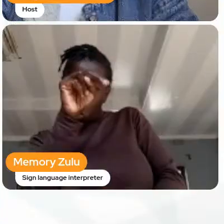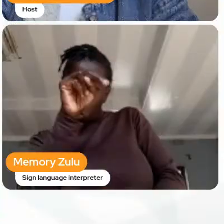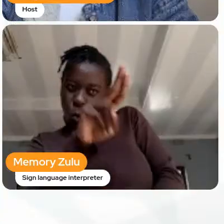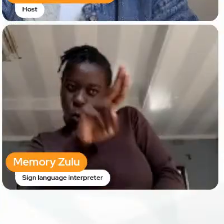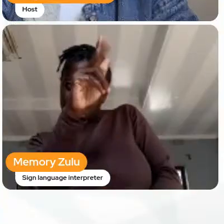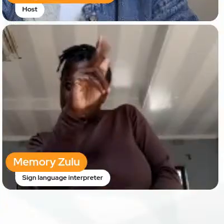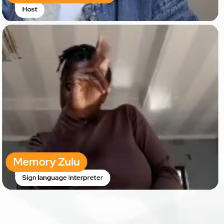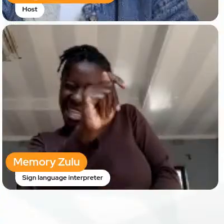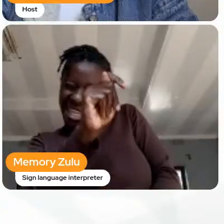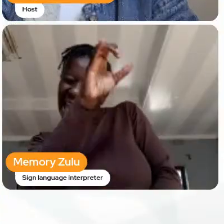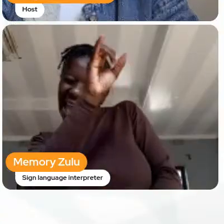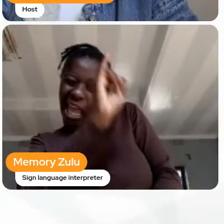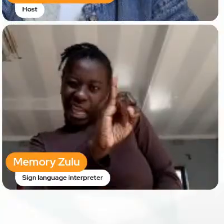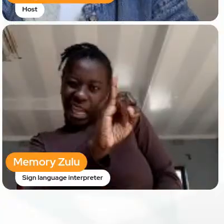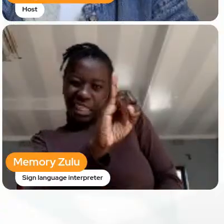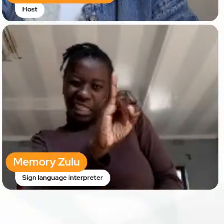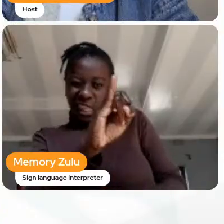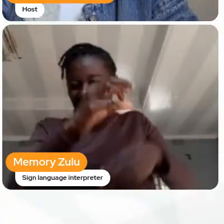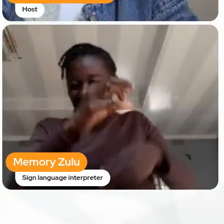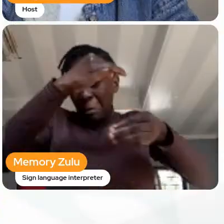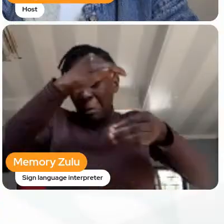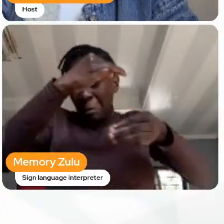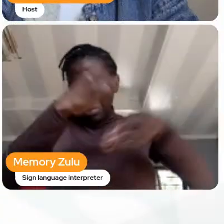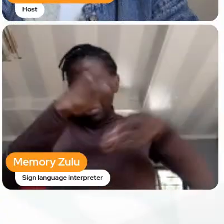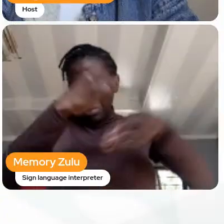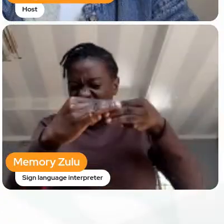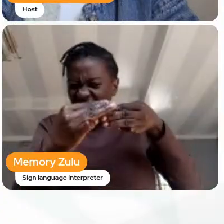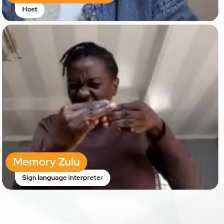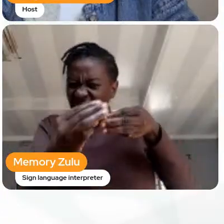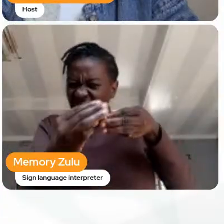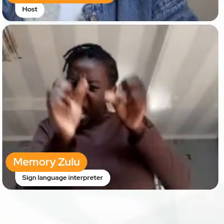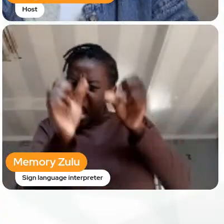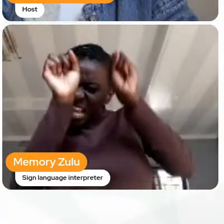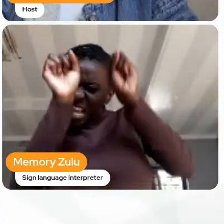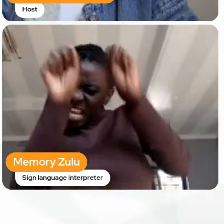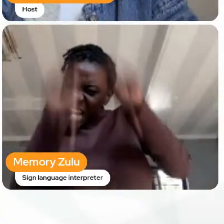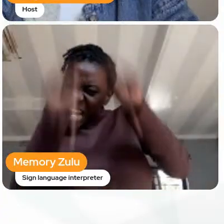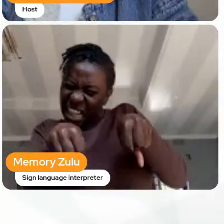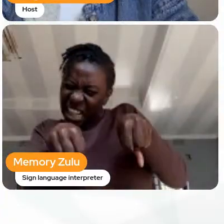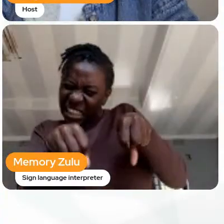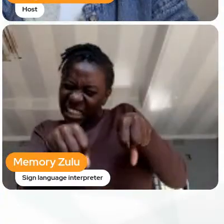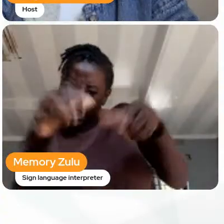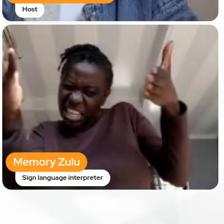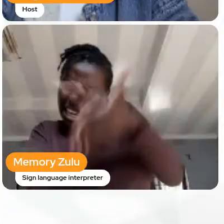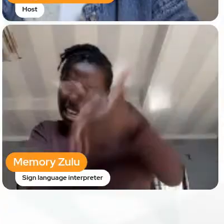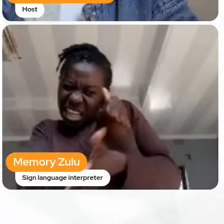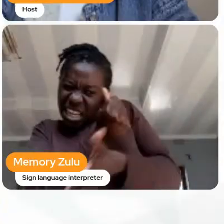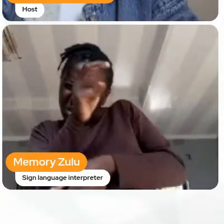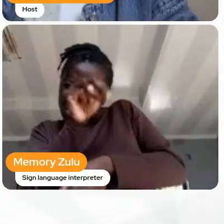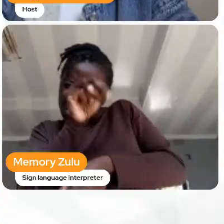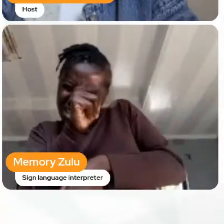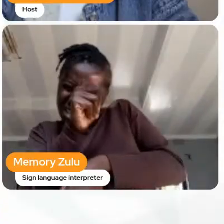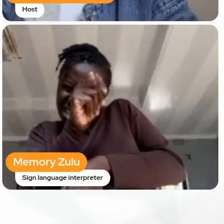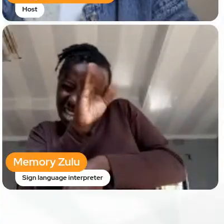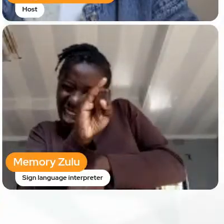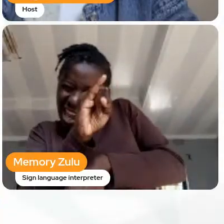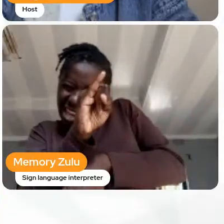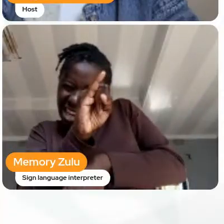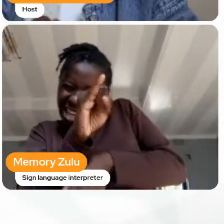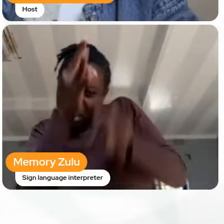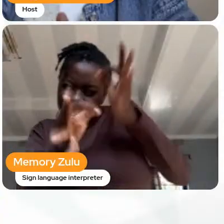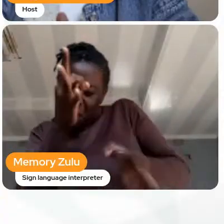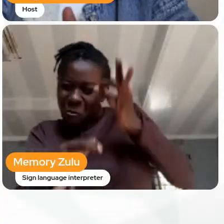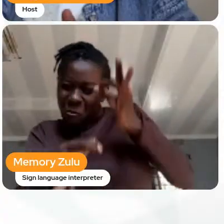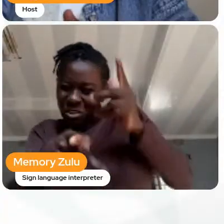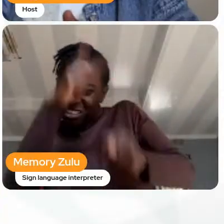So I need to mention, to make it mention, to say a UTI affects the same organ